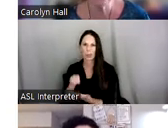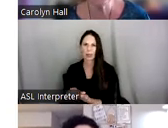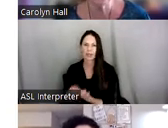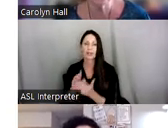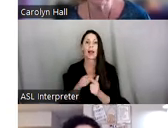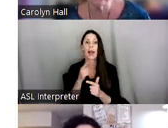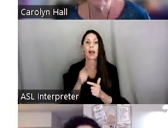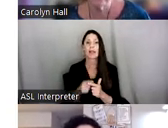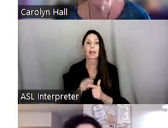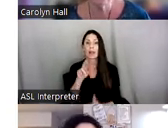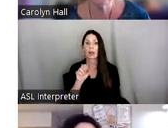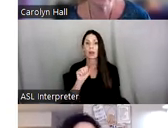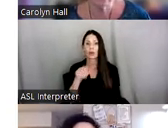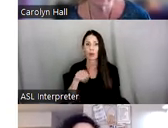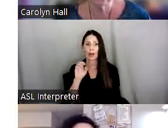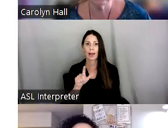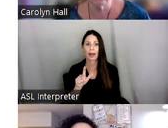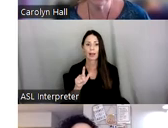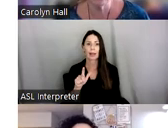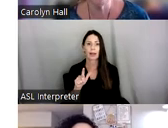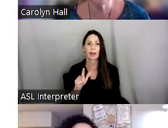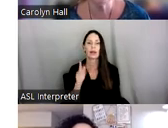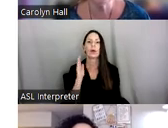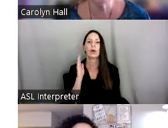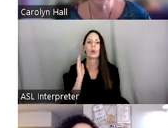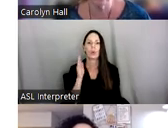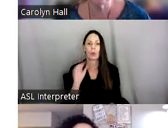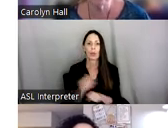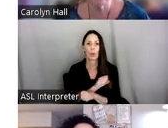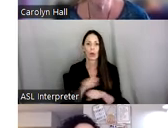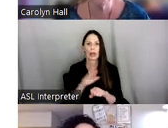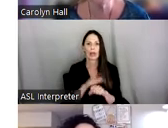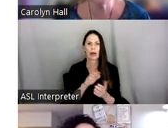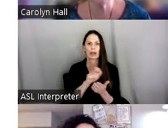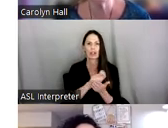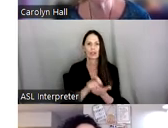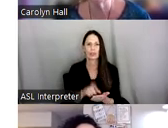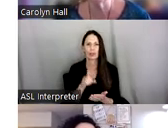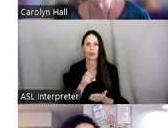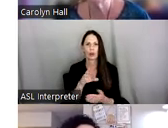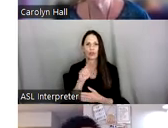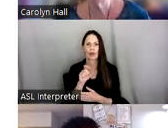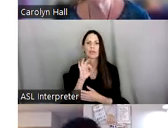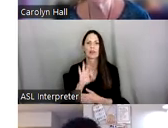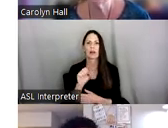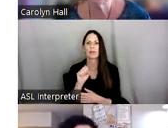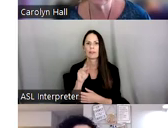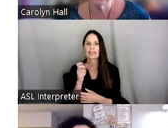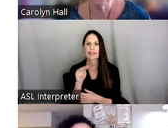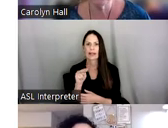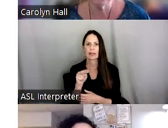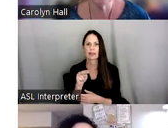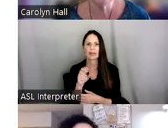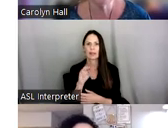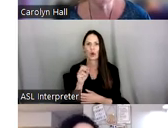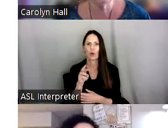then Raquel is going to be working on a draft of the skeleton overview for us so that